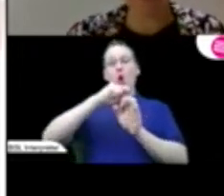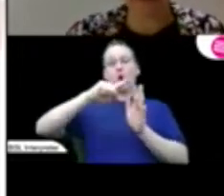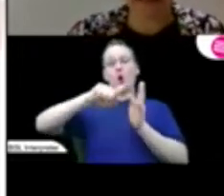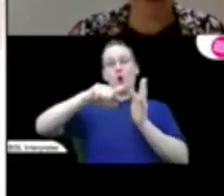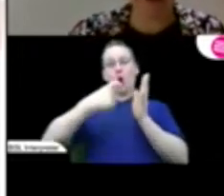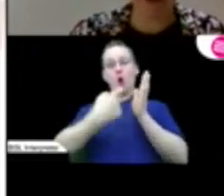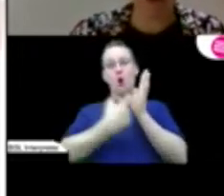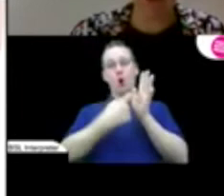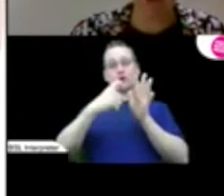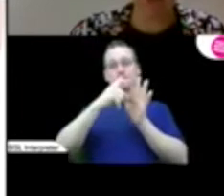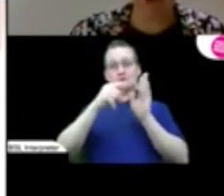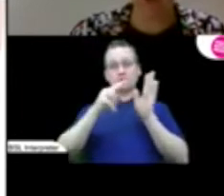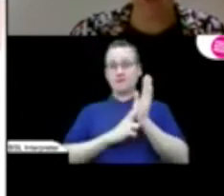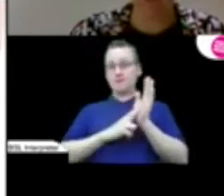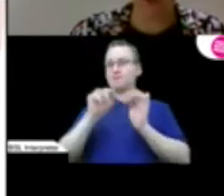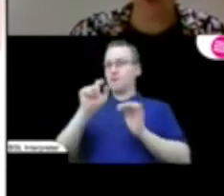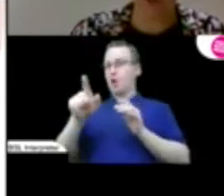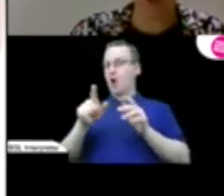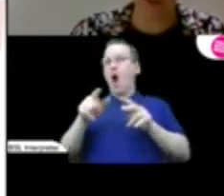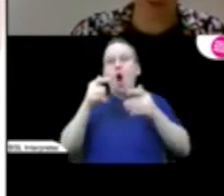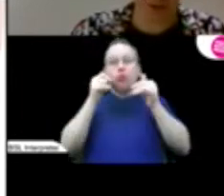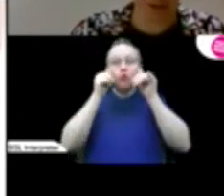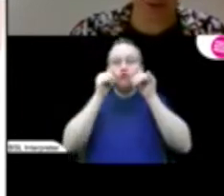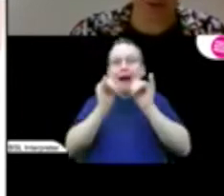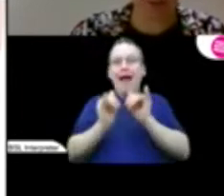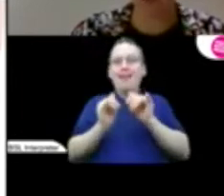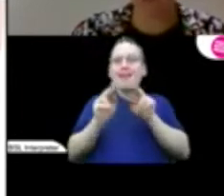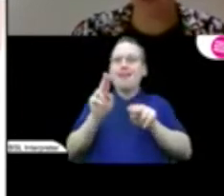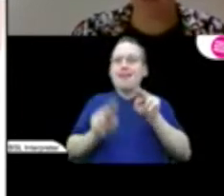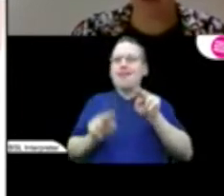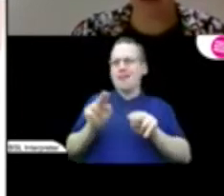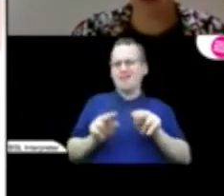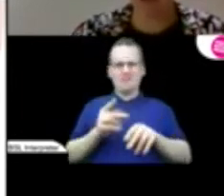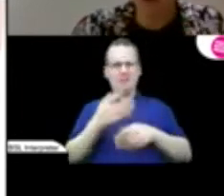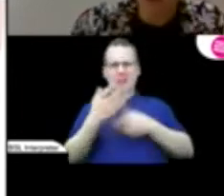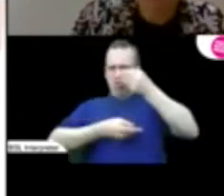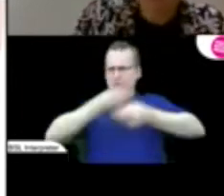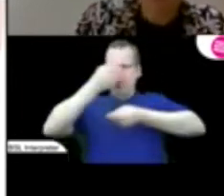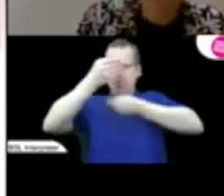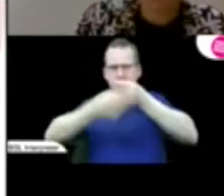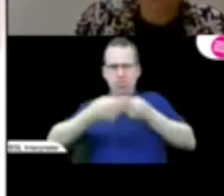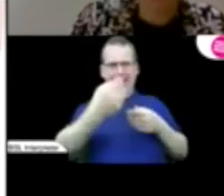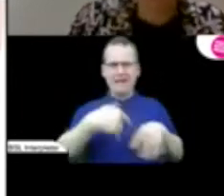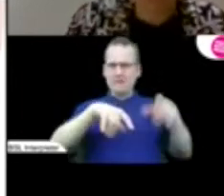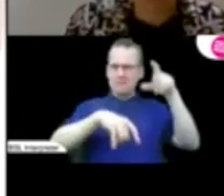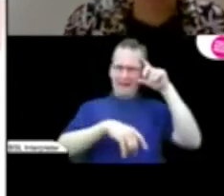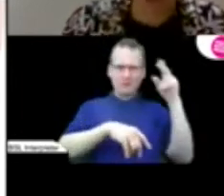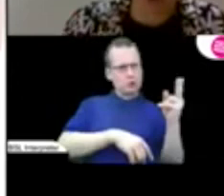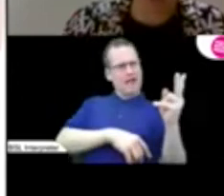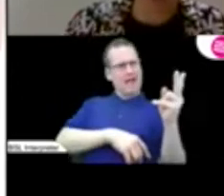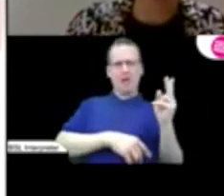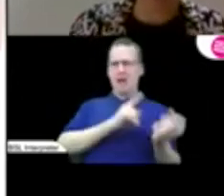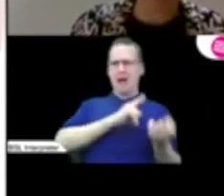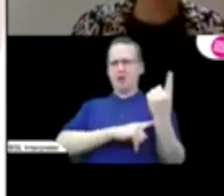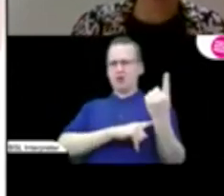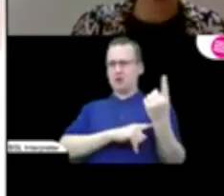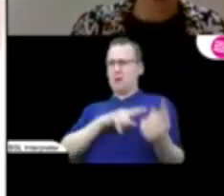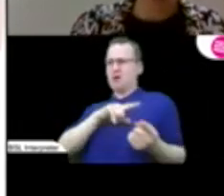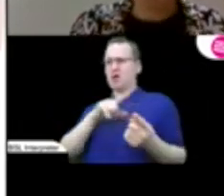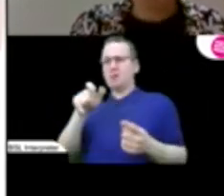were explicit descriptions of what the two teachers had been up to in bed, because basically the pupils shared a room with